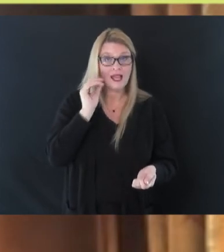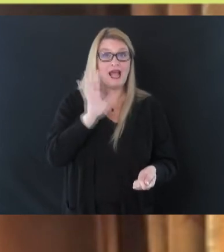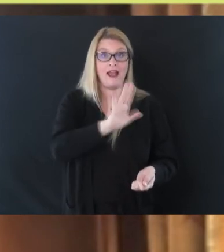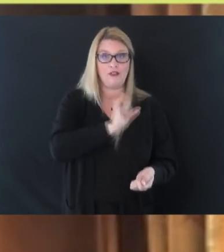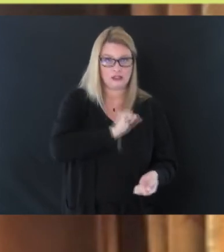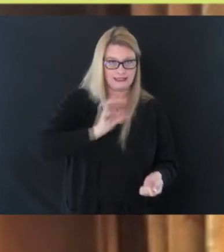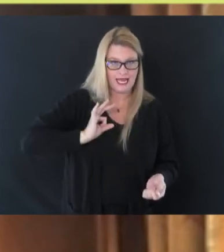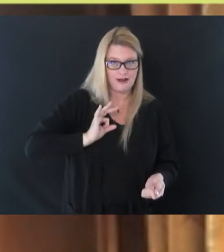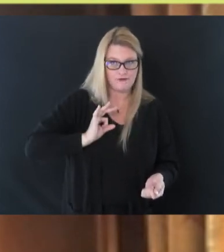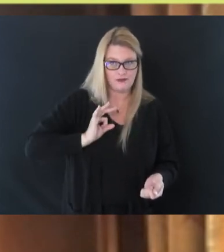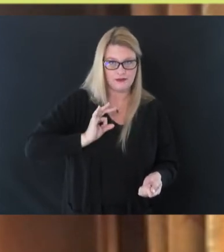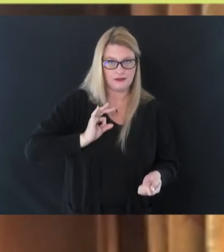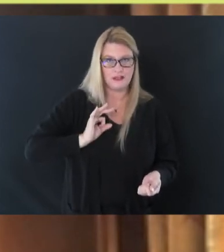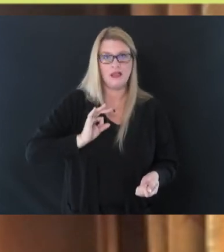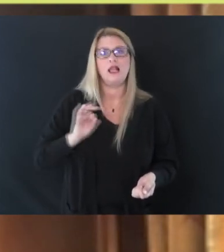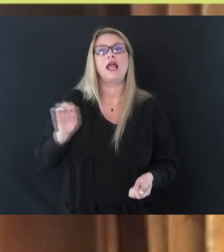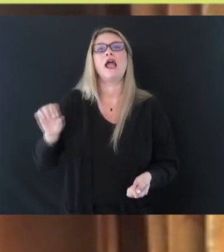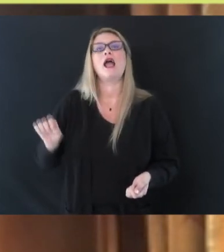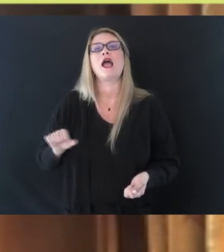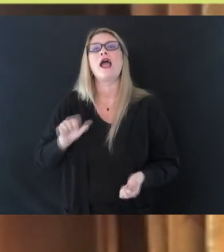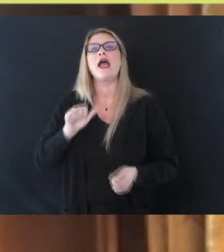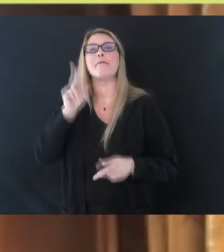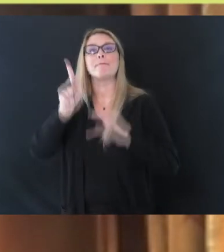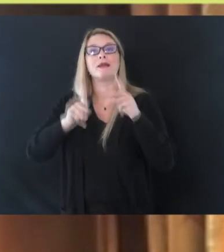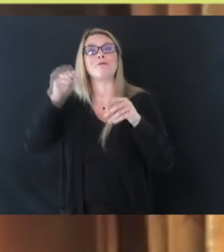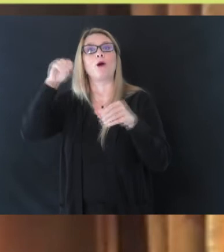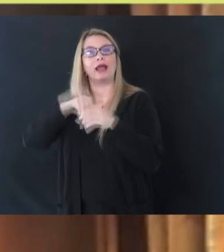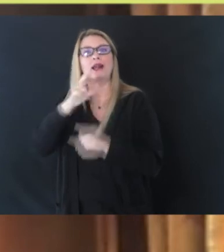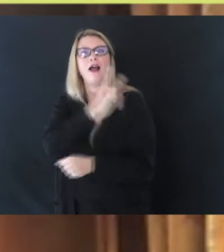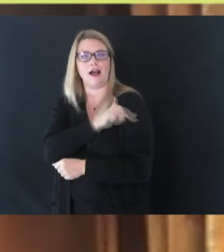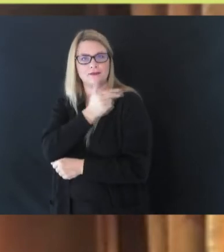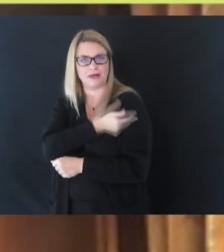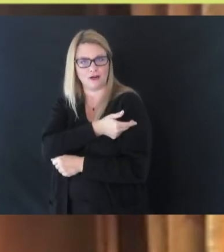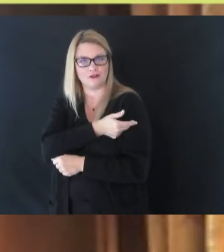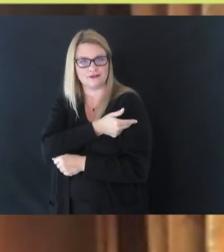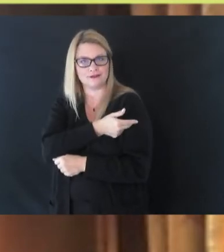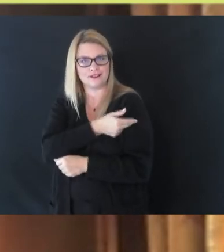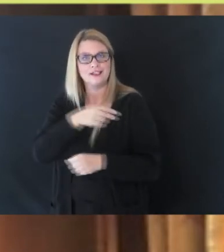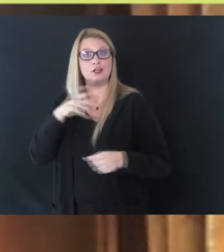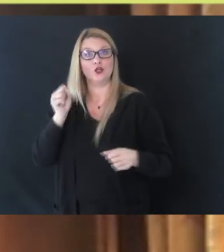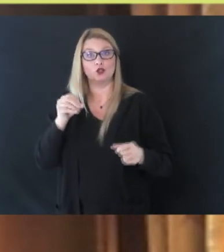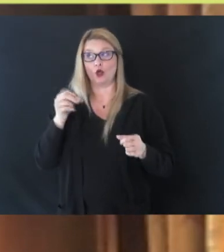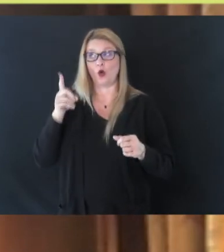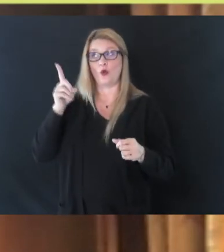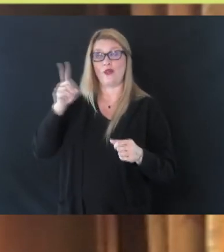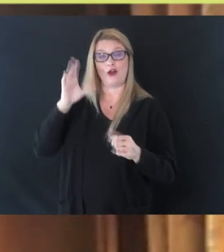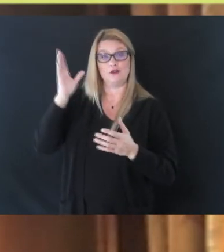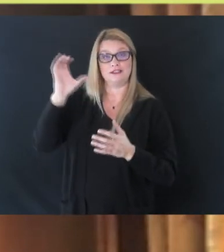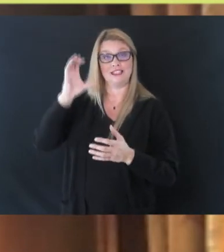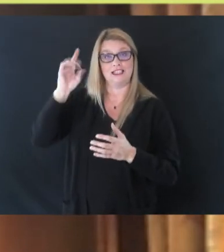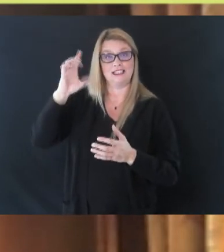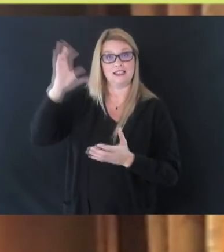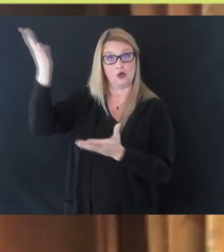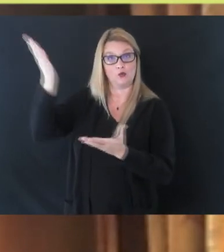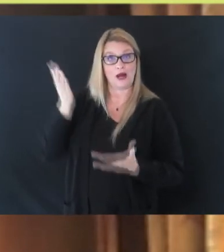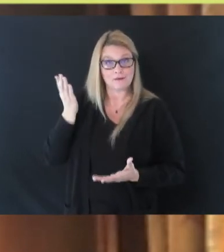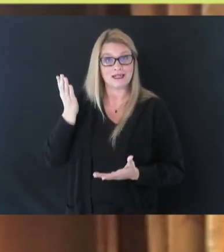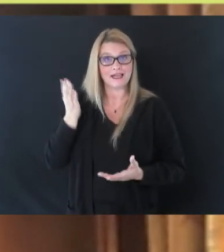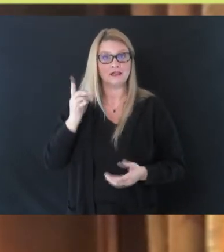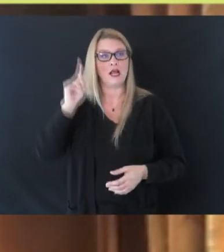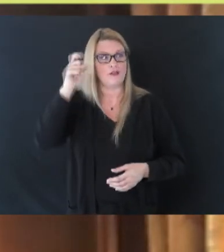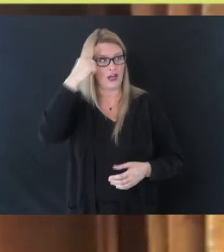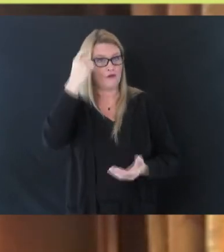because of the spread, and also people in hospitals. And so per those recommendations and with the governor's